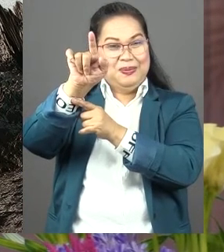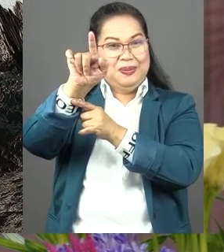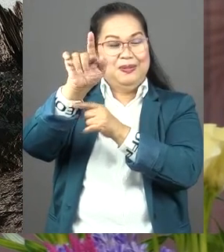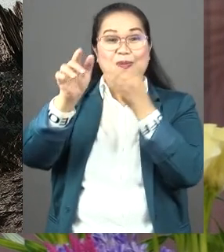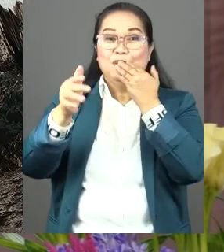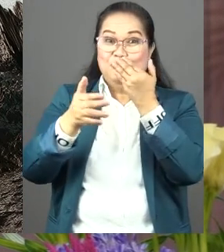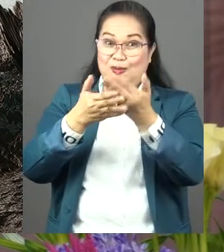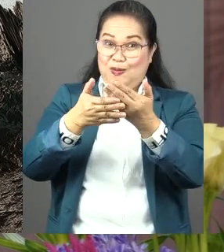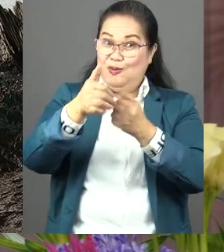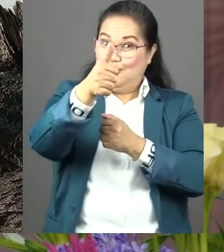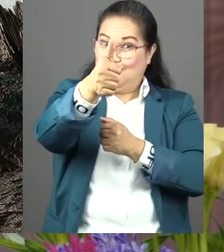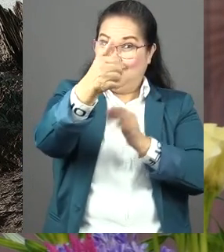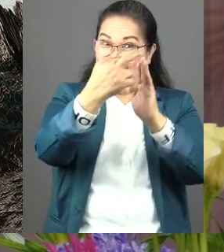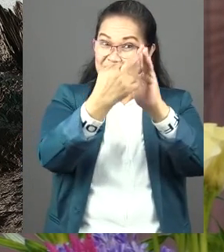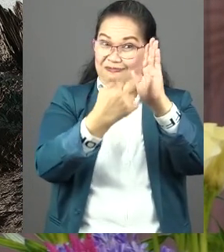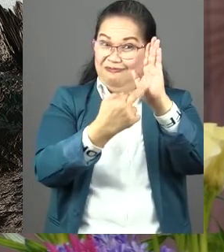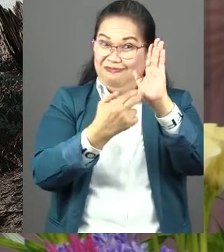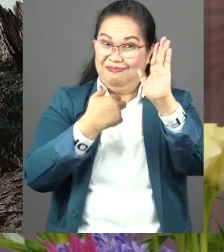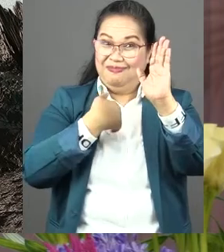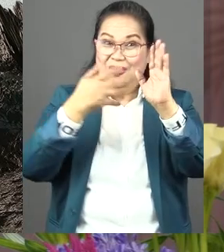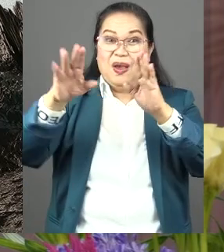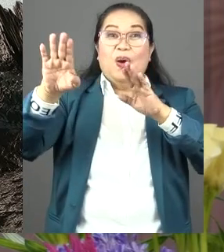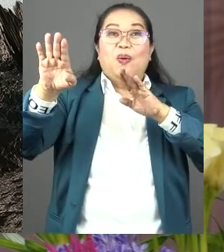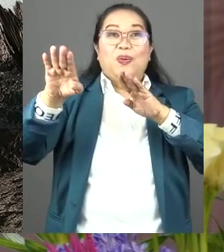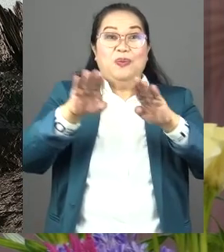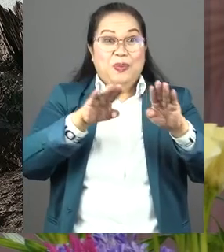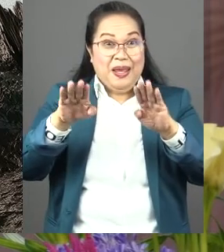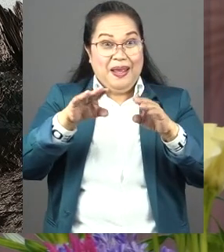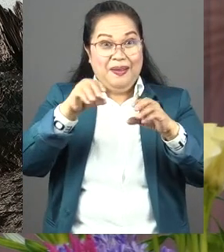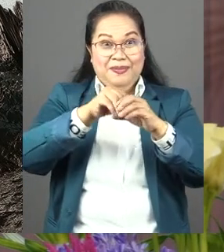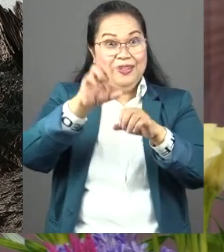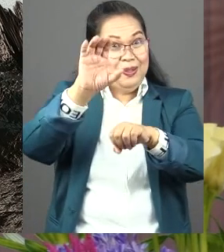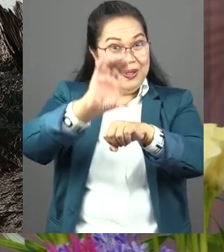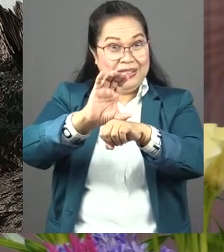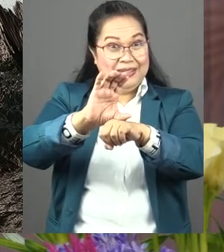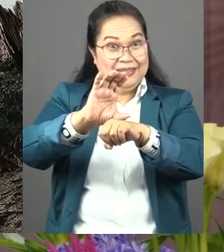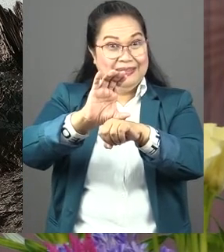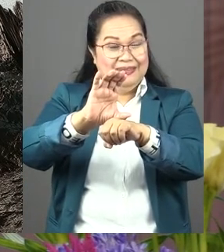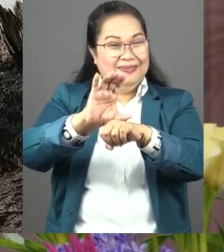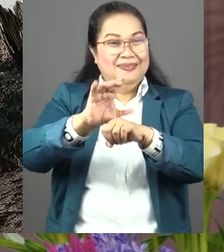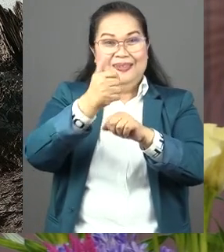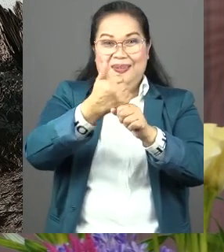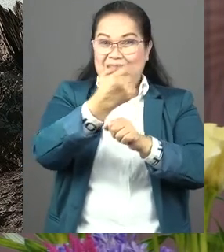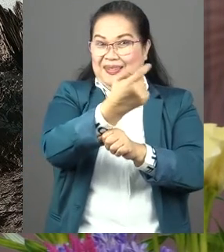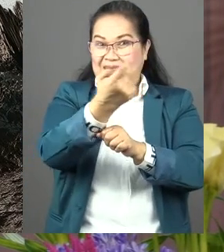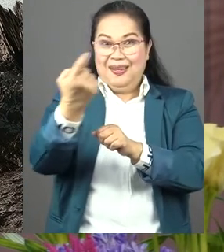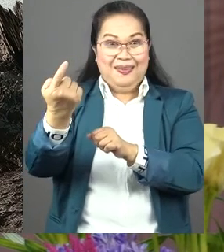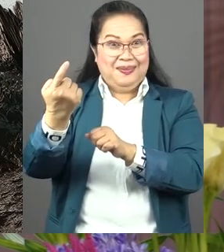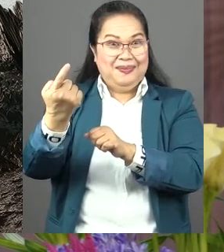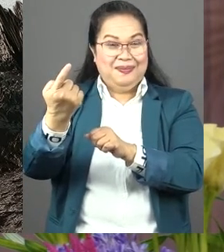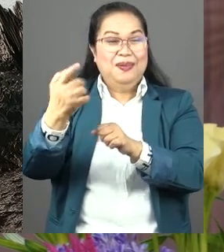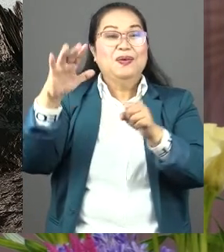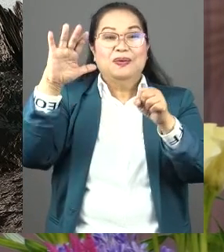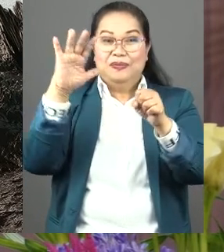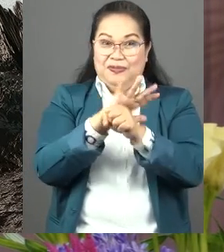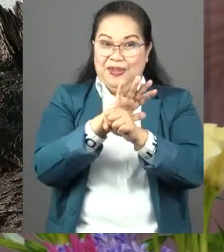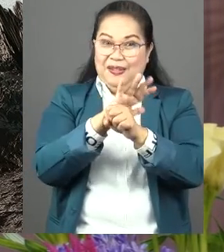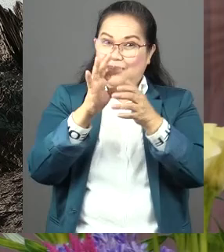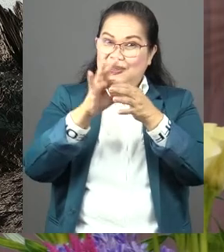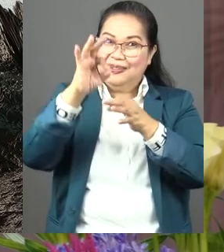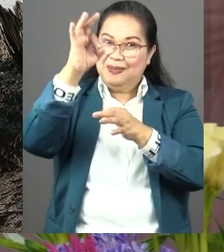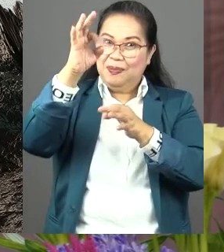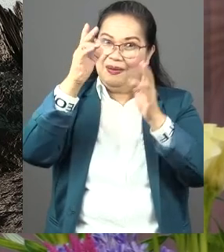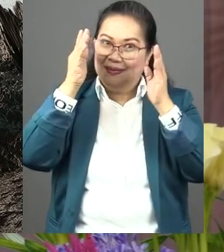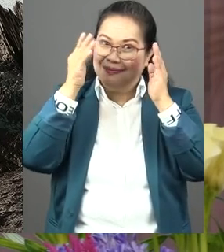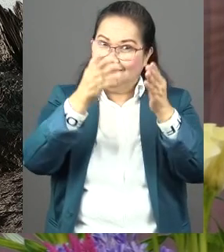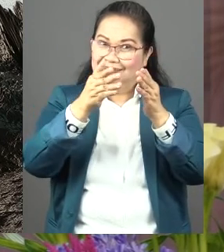good guidelines as to how we behave inside the church towards each other. Filled with the Spirit,